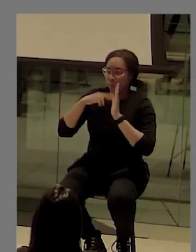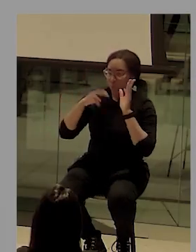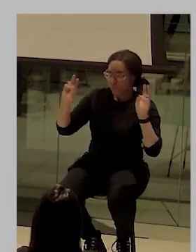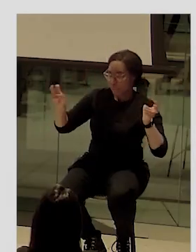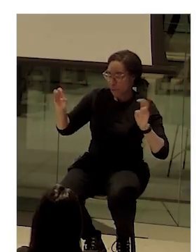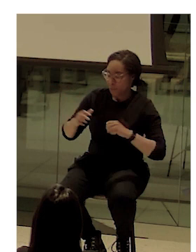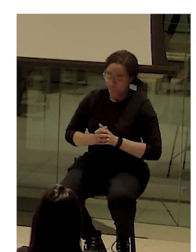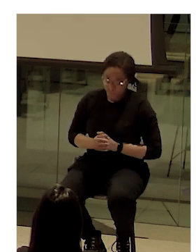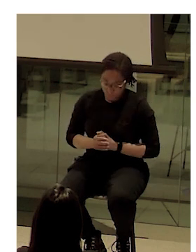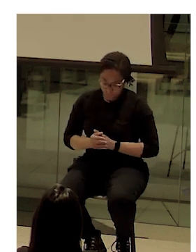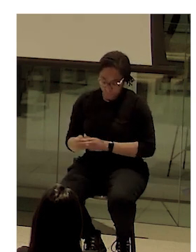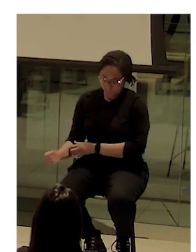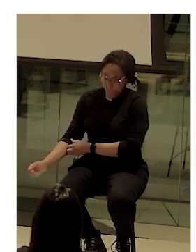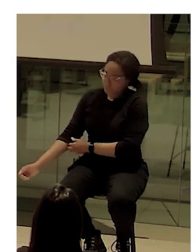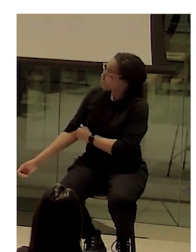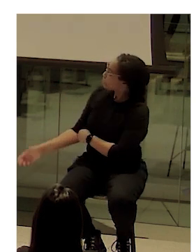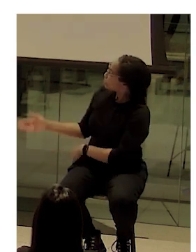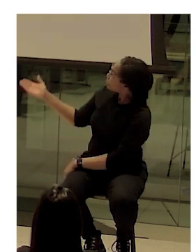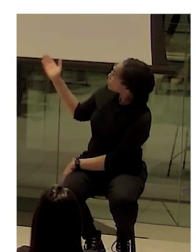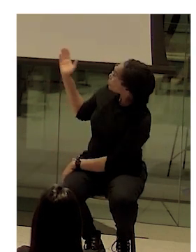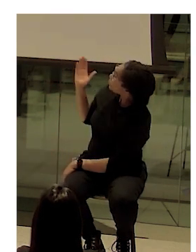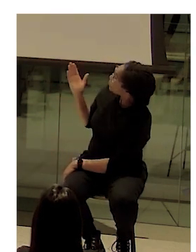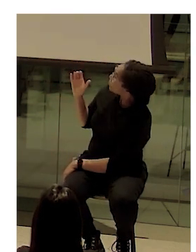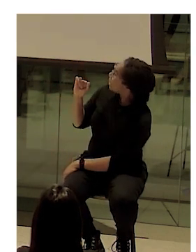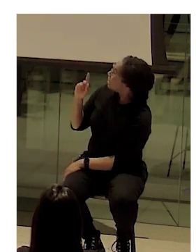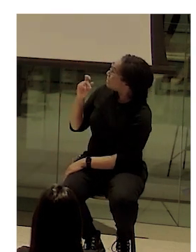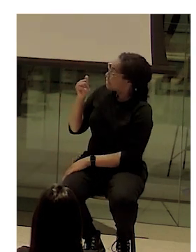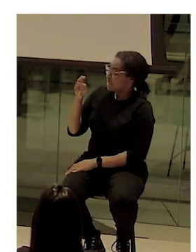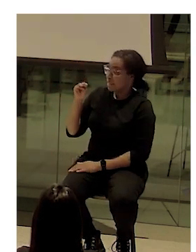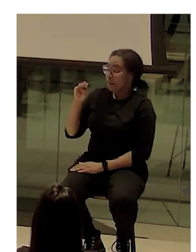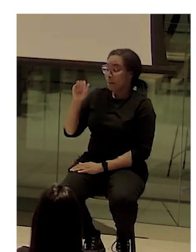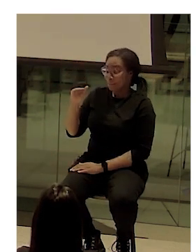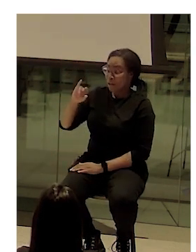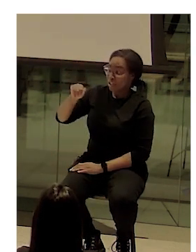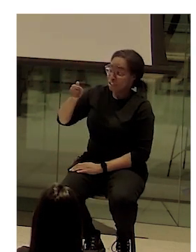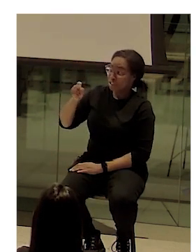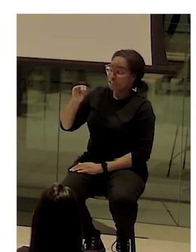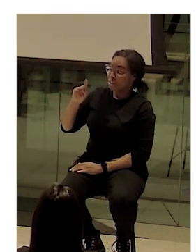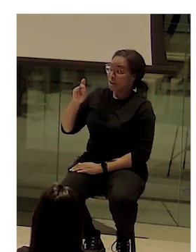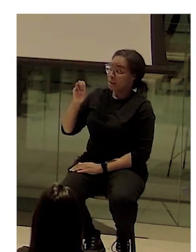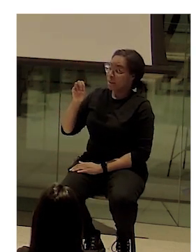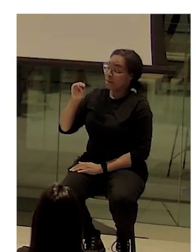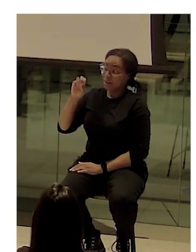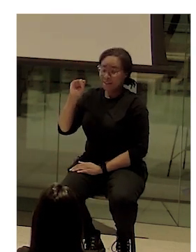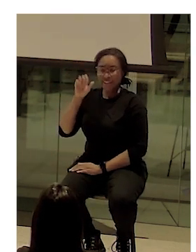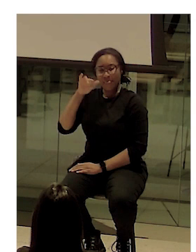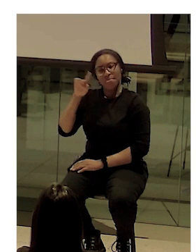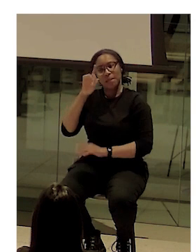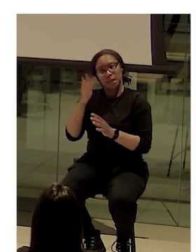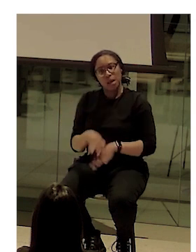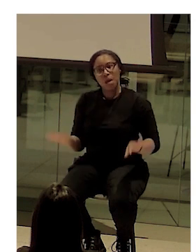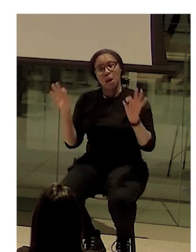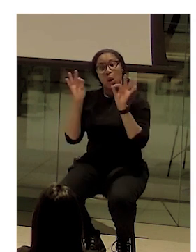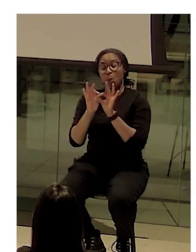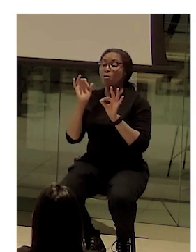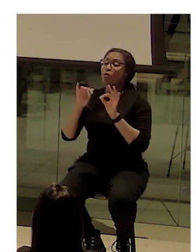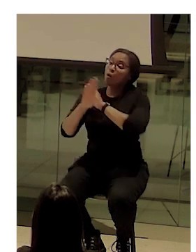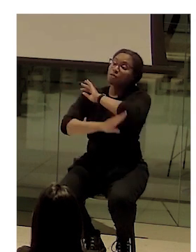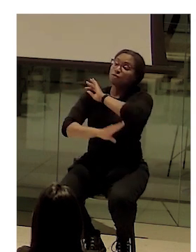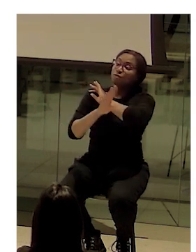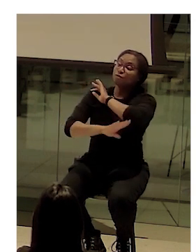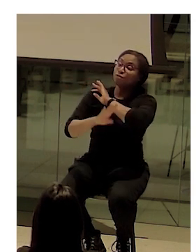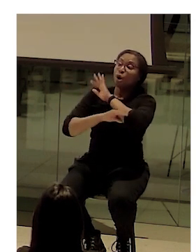to you first. Sycamore Jenkins & Co. is compelled to present the most astounding and important painting show of the fall art show